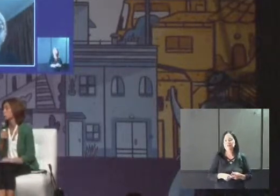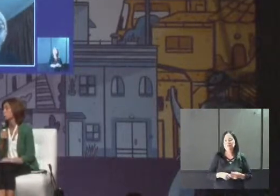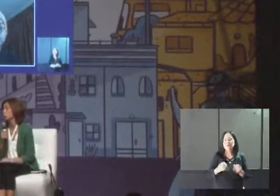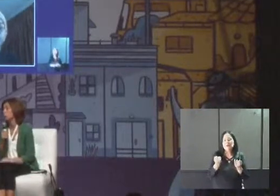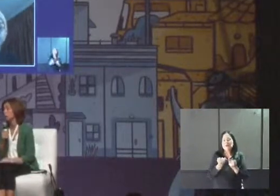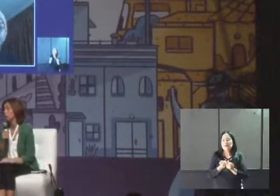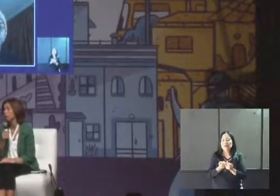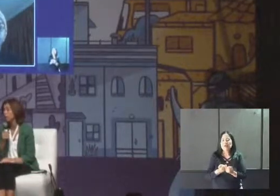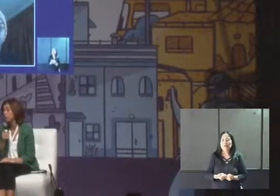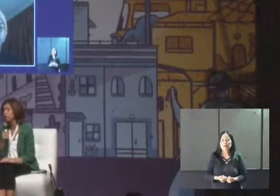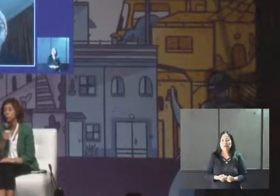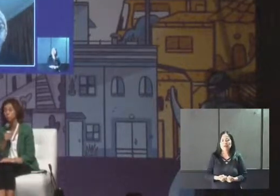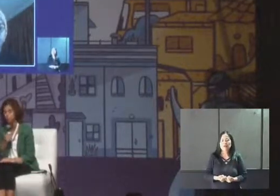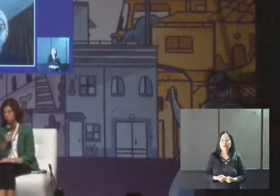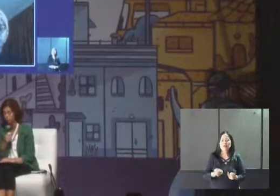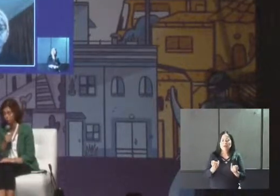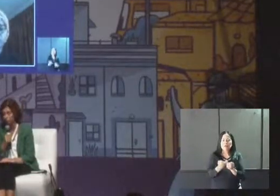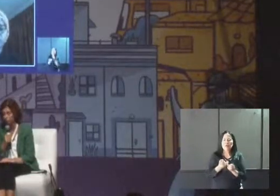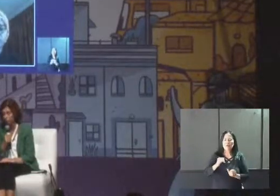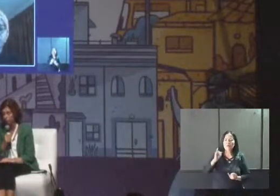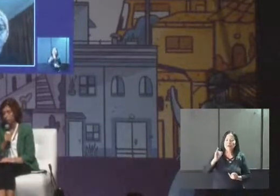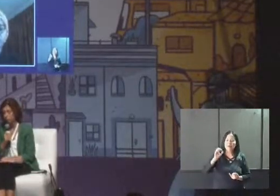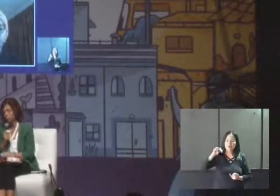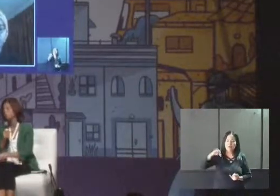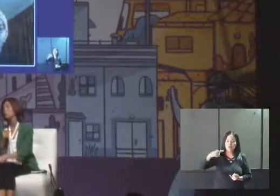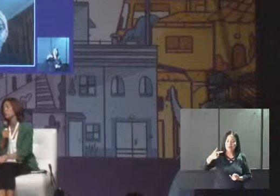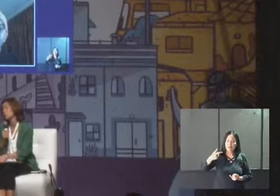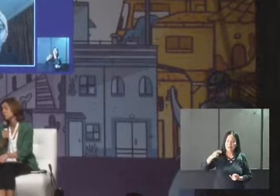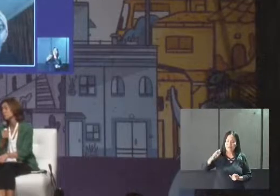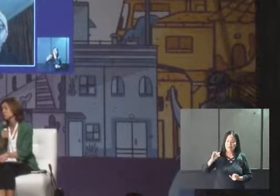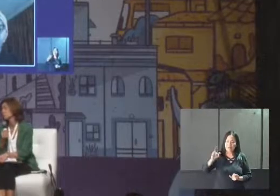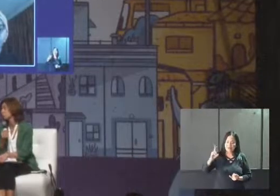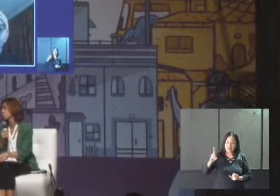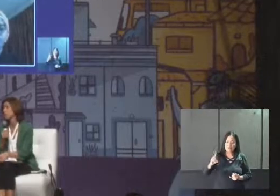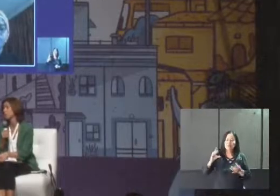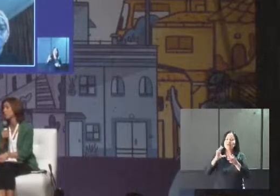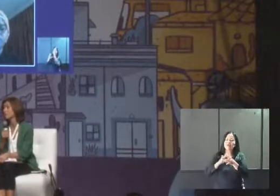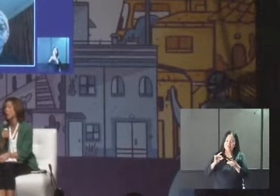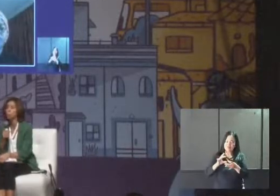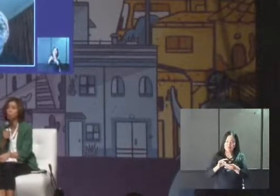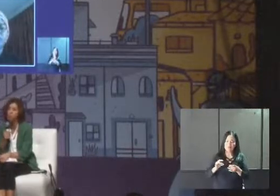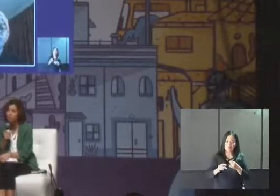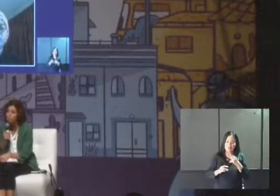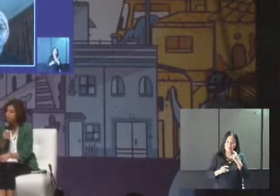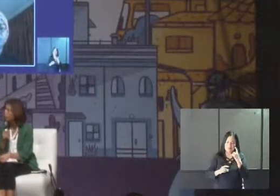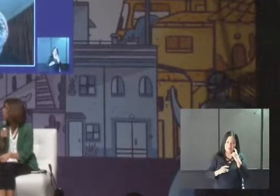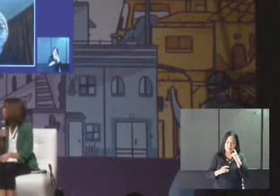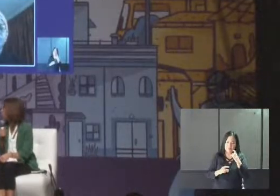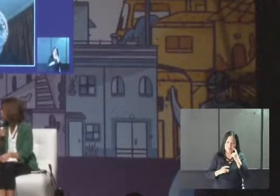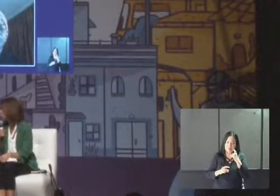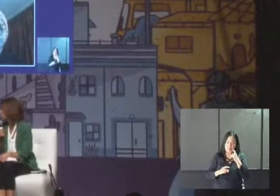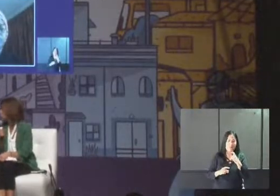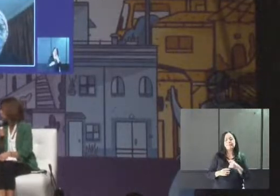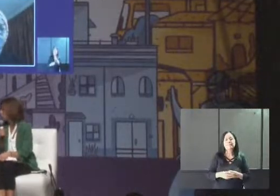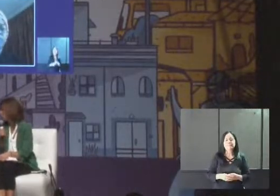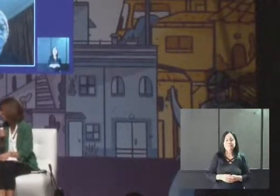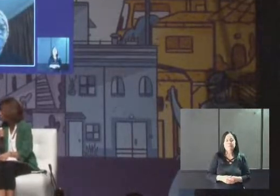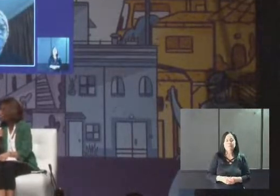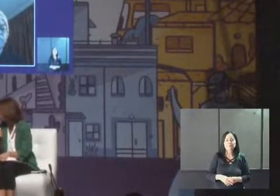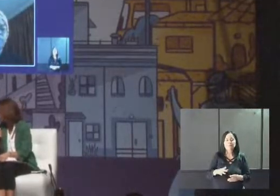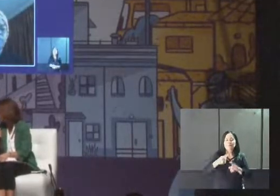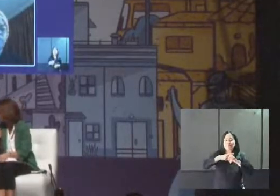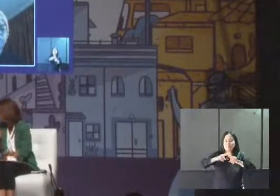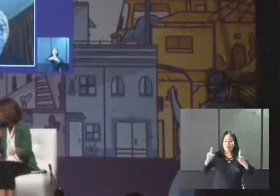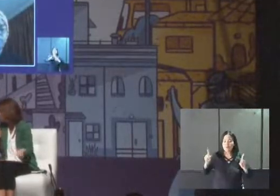the work in the care systems that Ingrid mentioned at the end, because definitely there's a lot